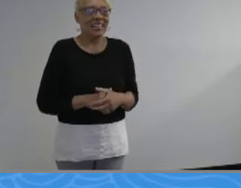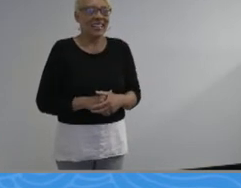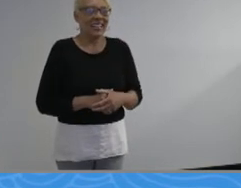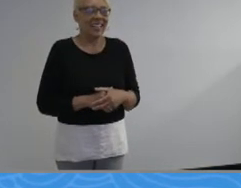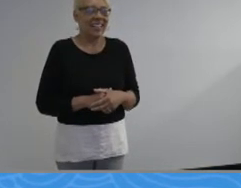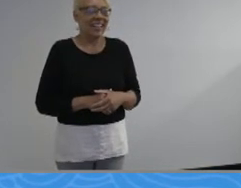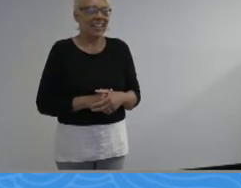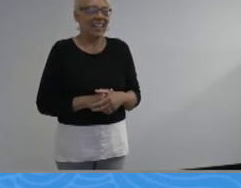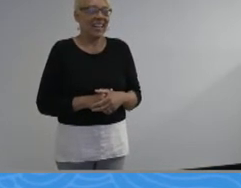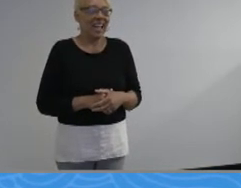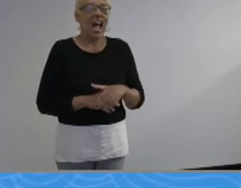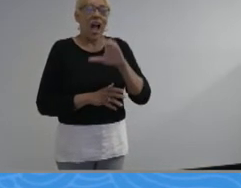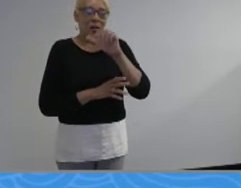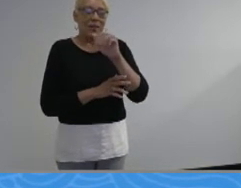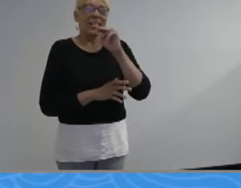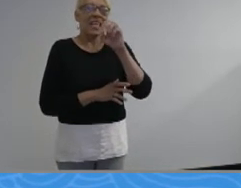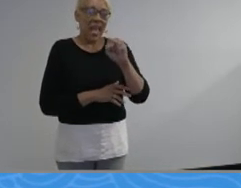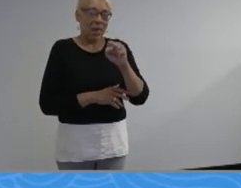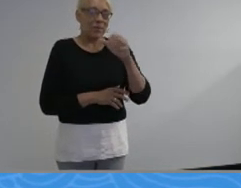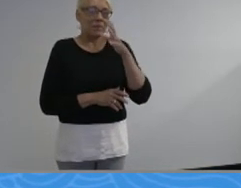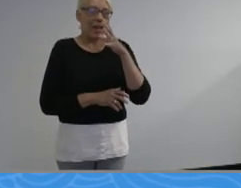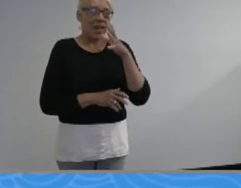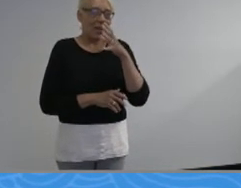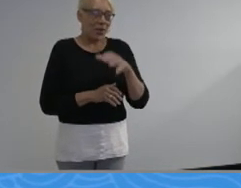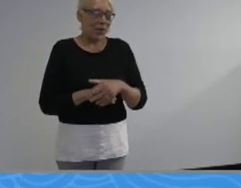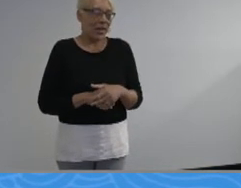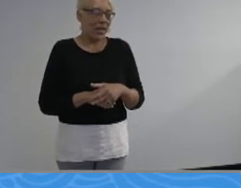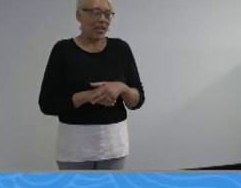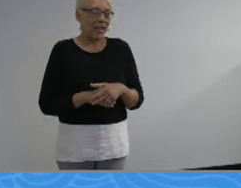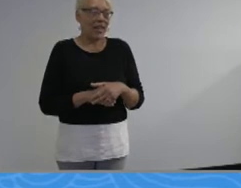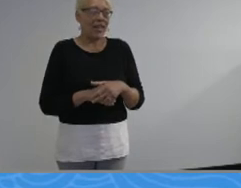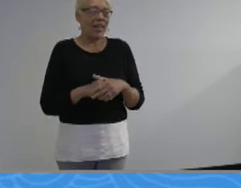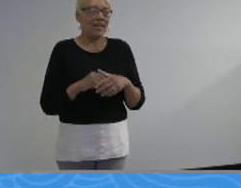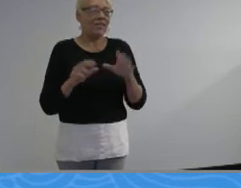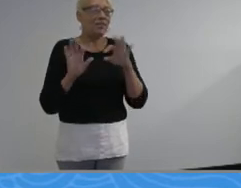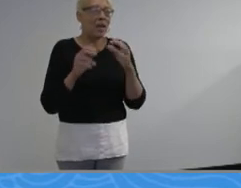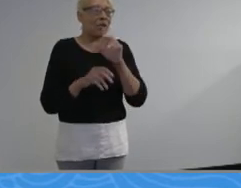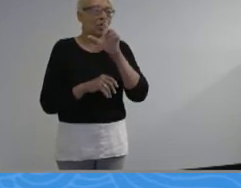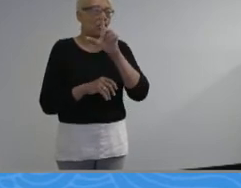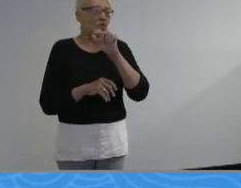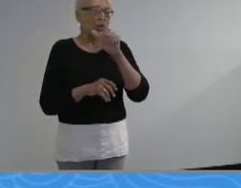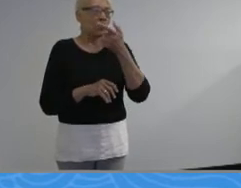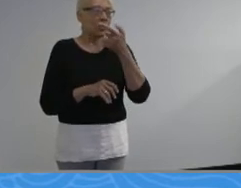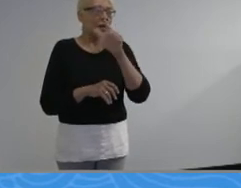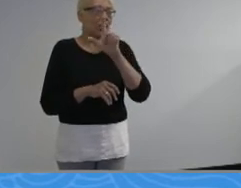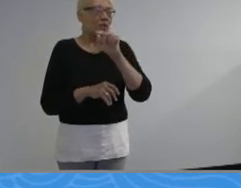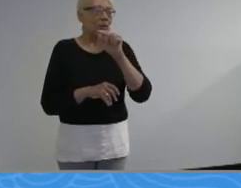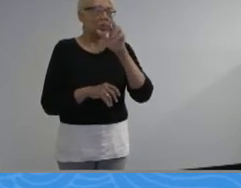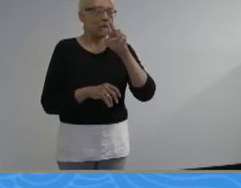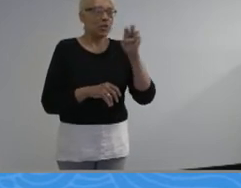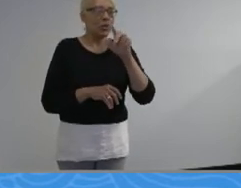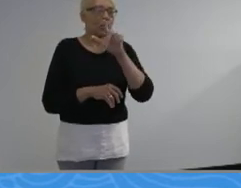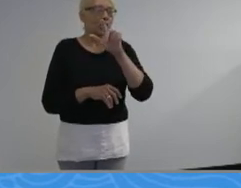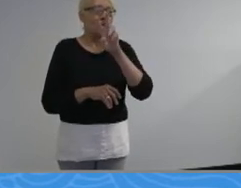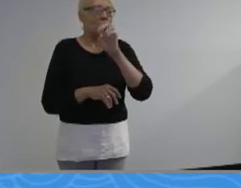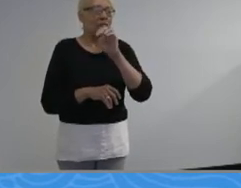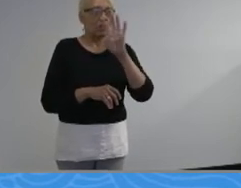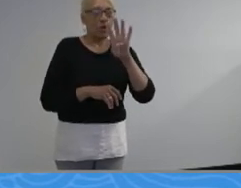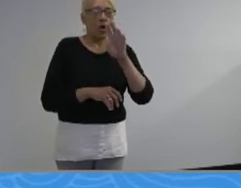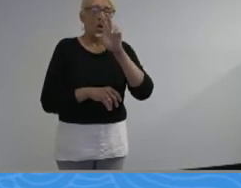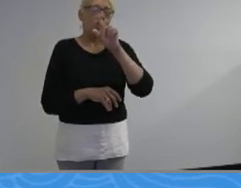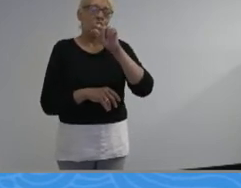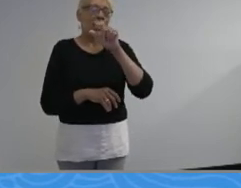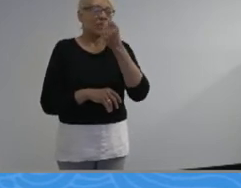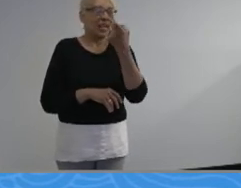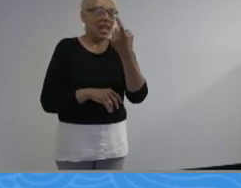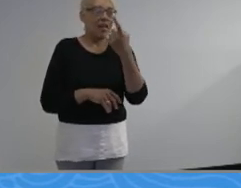Voyage. I'm a CAMS parent, family for classes of 2001, 2002, 2004,